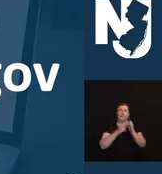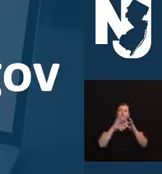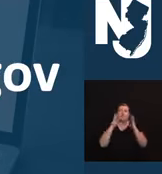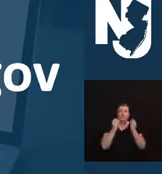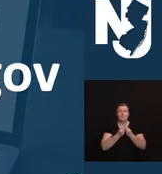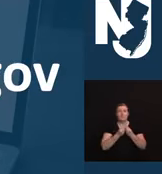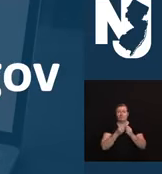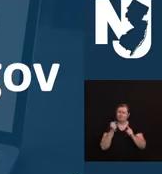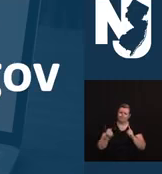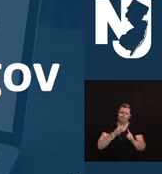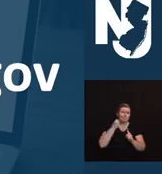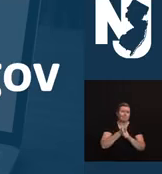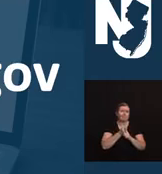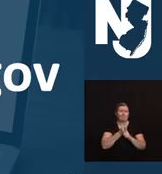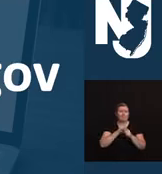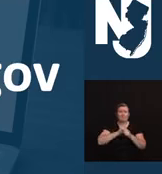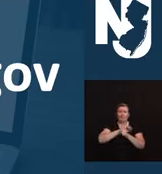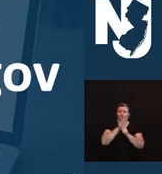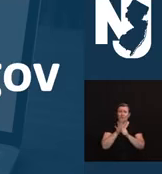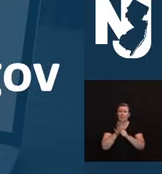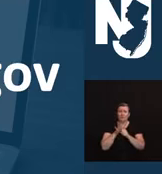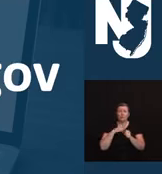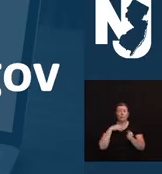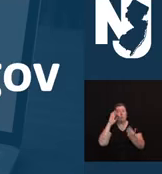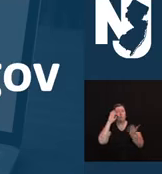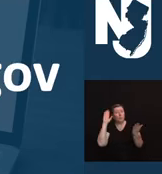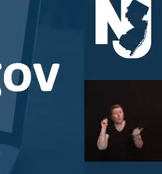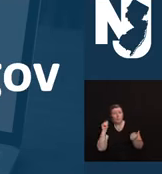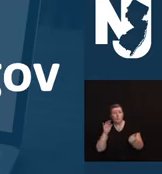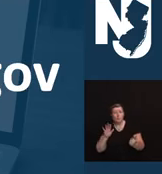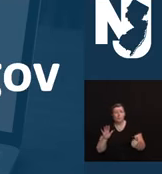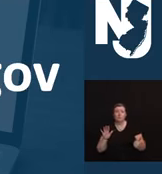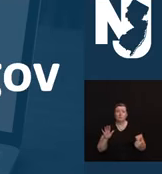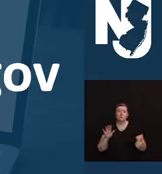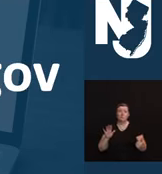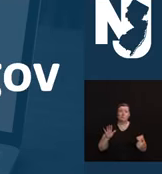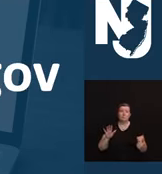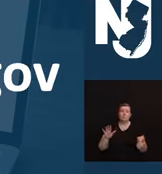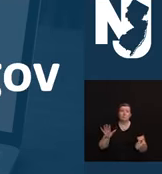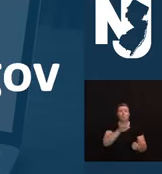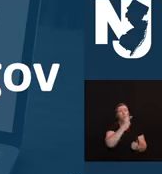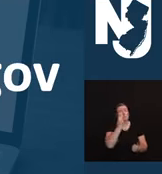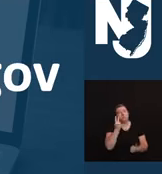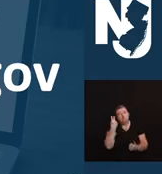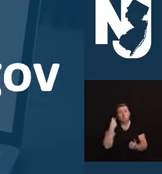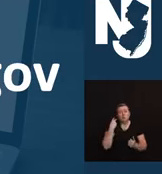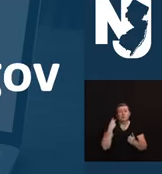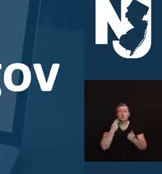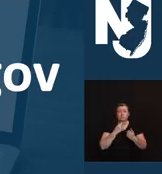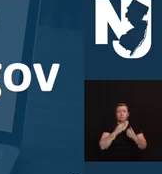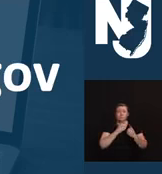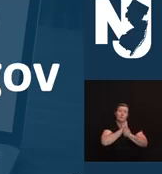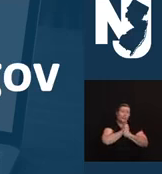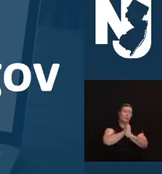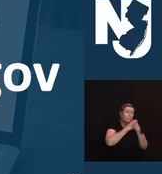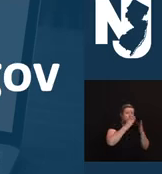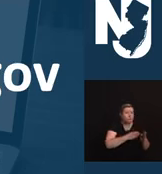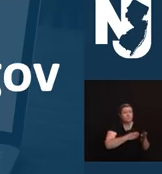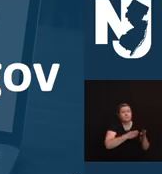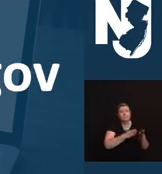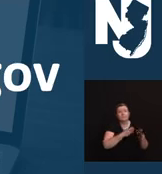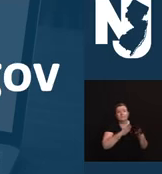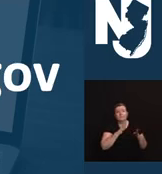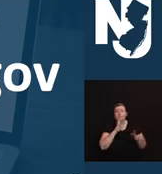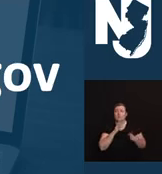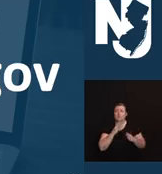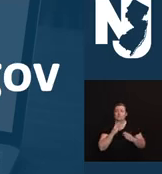we hope that for them, the memories of their loved ones become a blessing. And for all of us, may their memories be the reason why